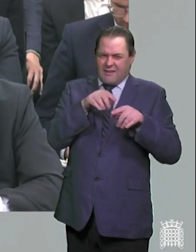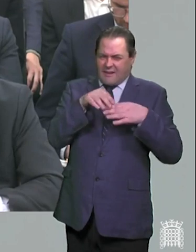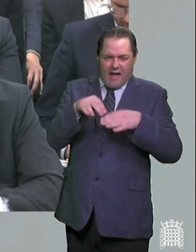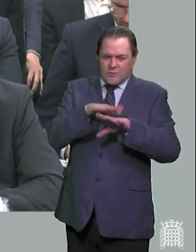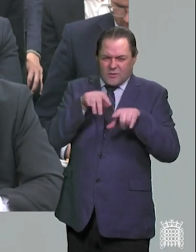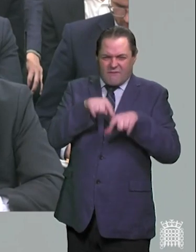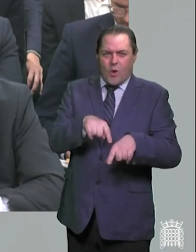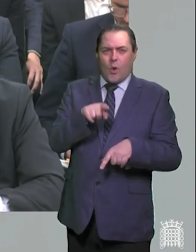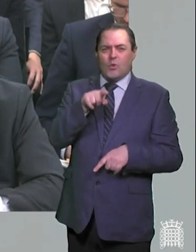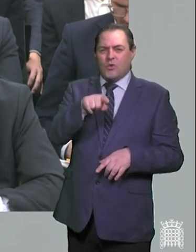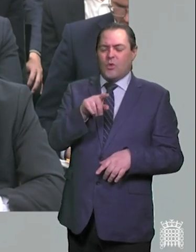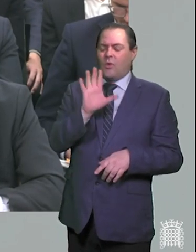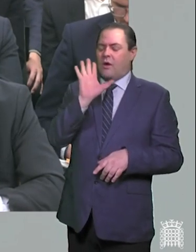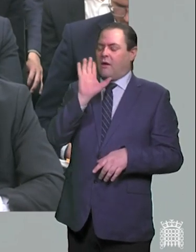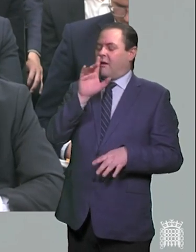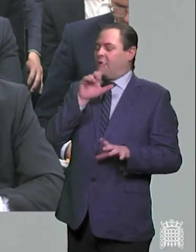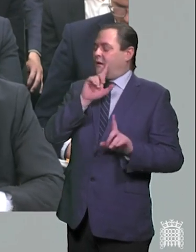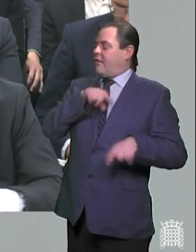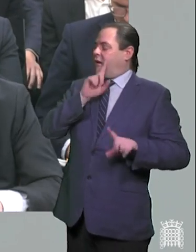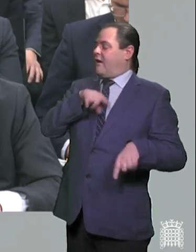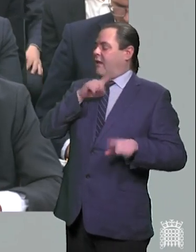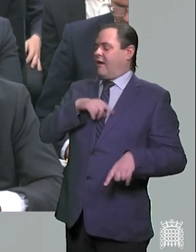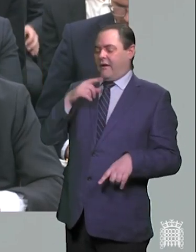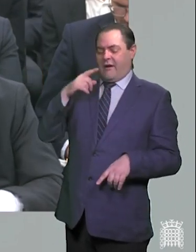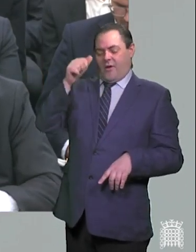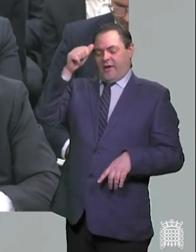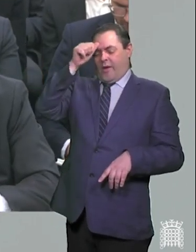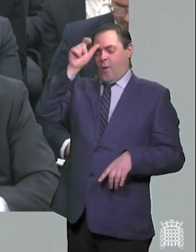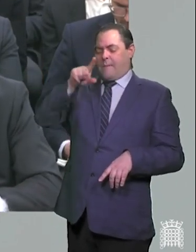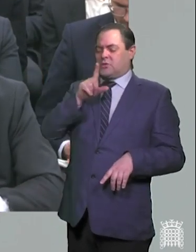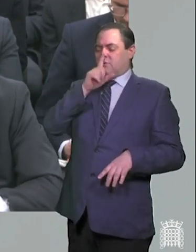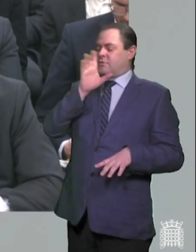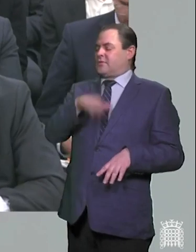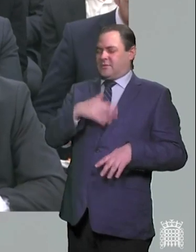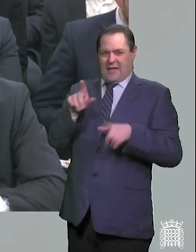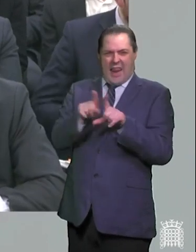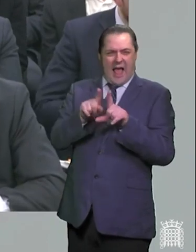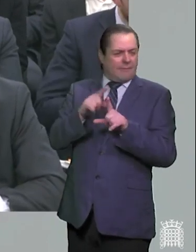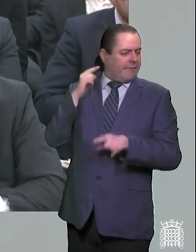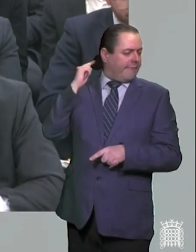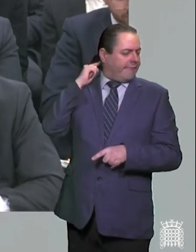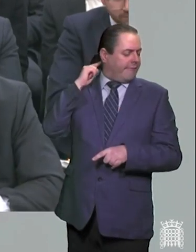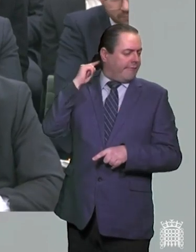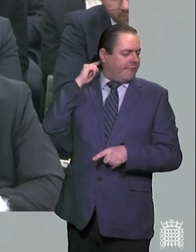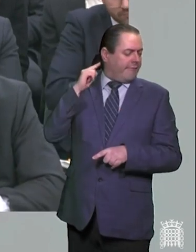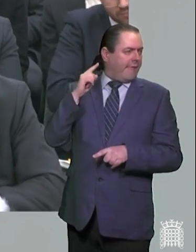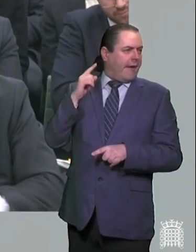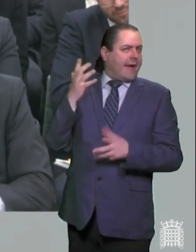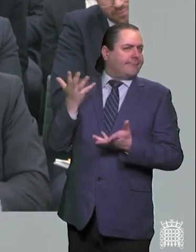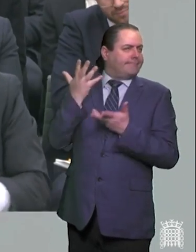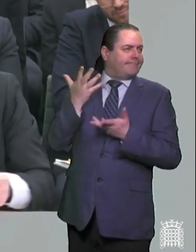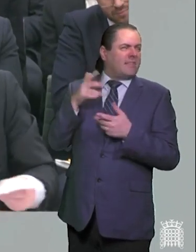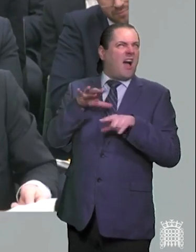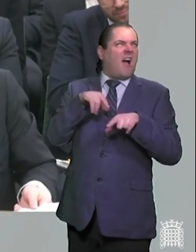that I buried in my head as we were fighting COVID was an unarticulated belief that even if we were following